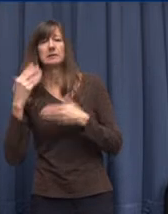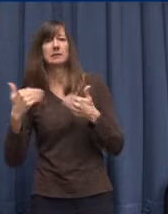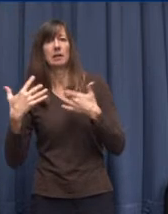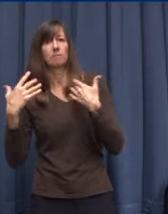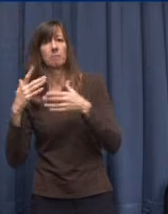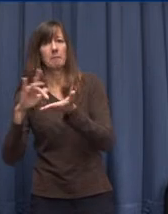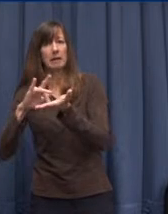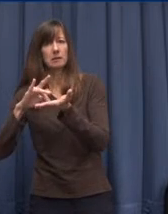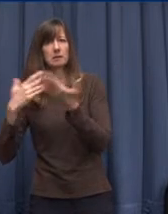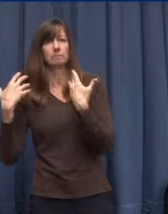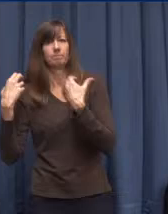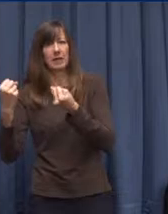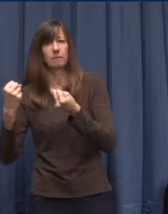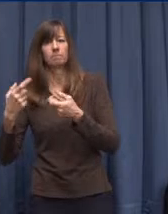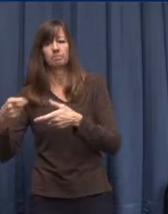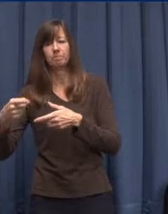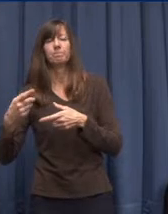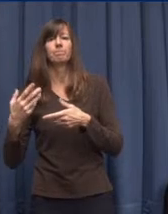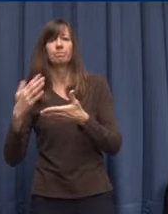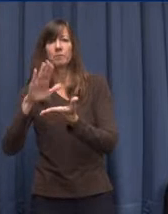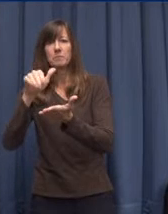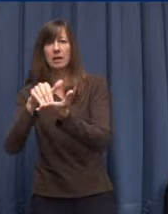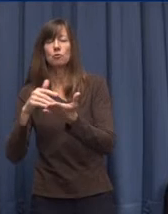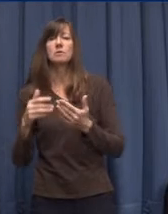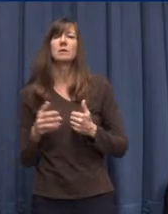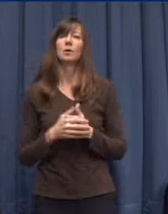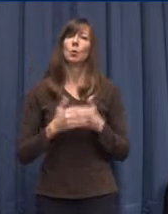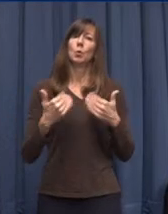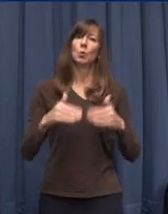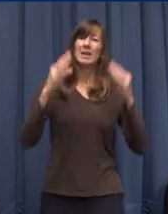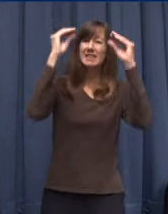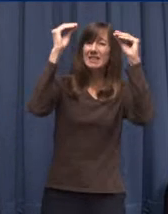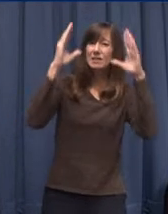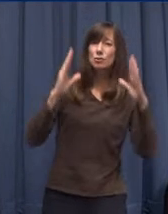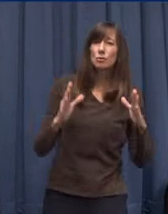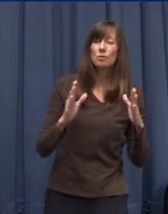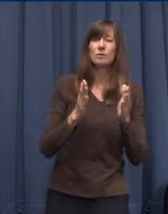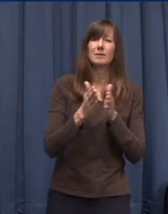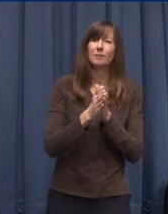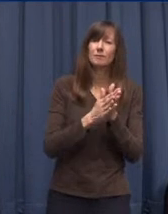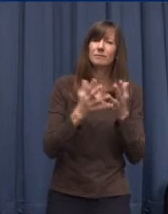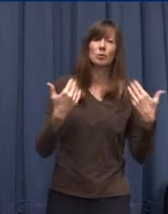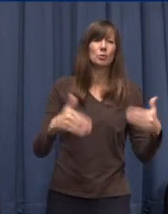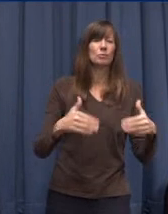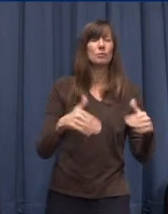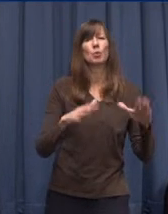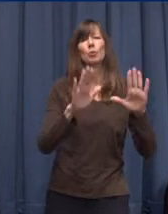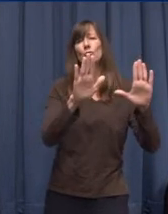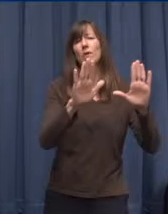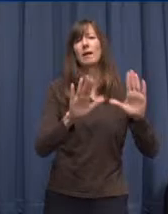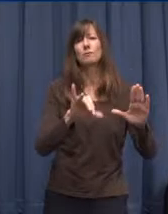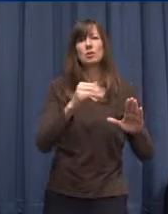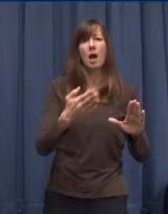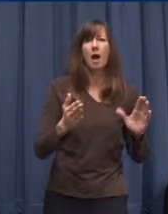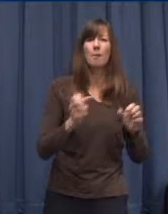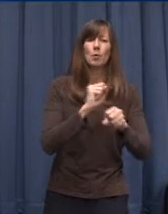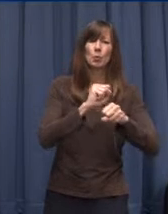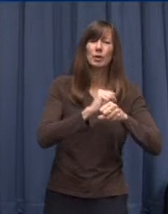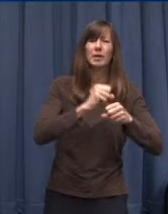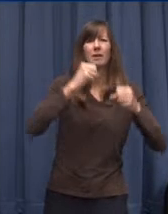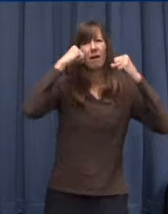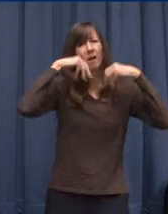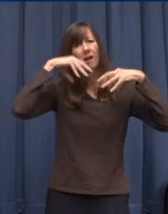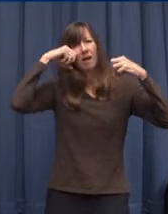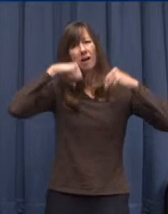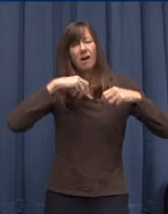responders, teachers still doing valiant work to deliver for our kids, and of course all the parents out there making that work